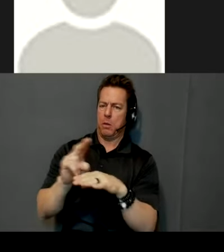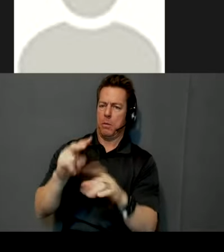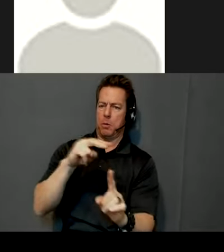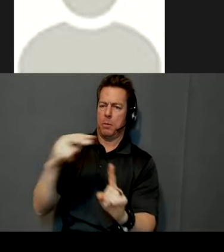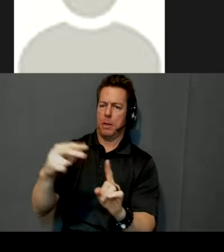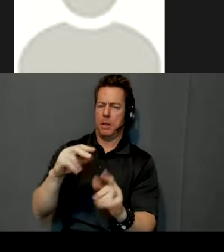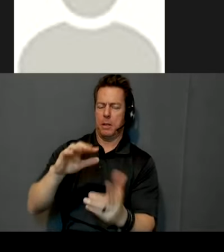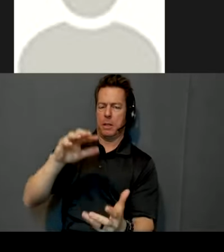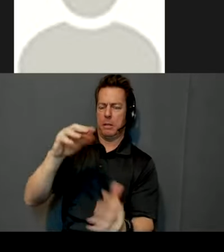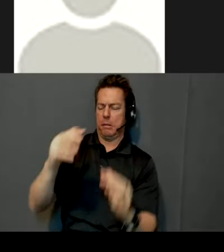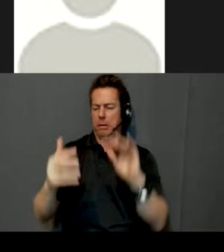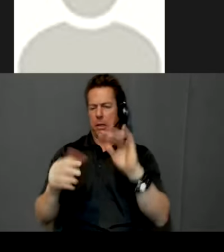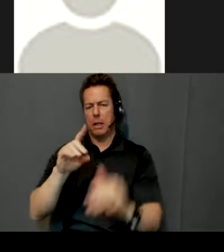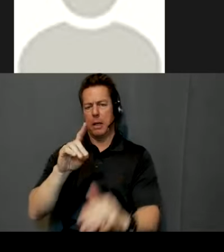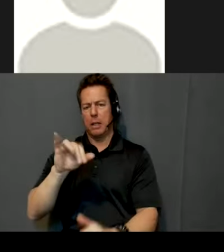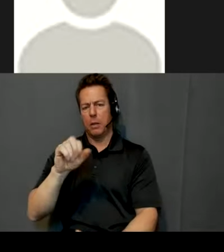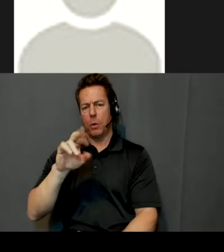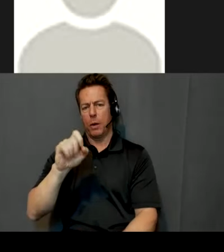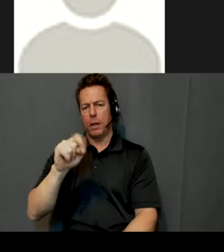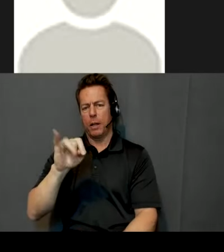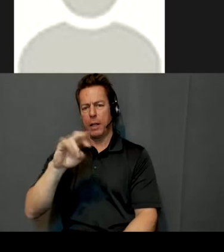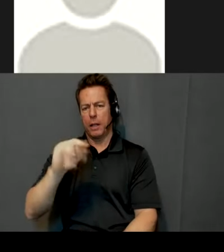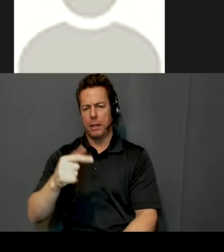a disorienting psychological effect.